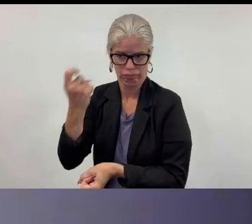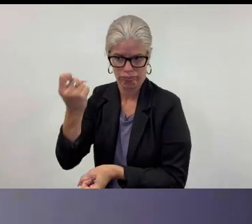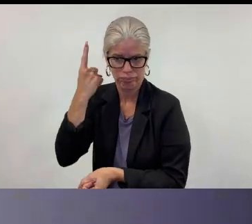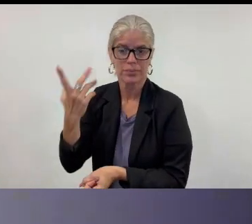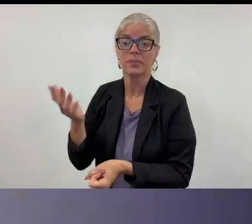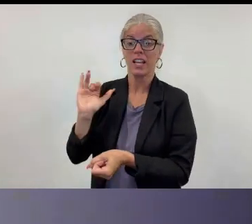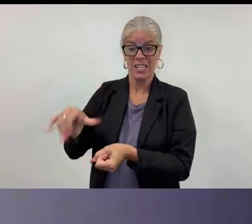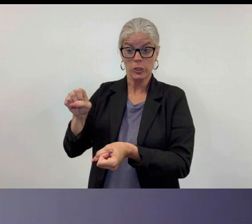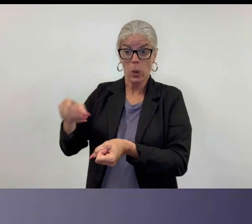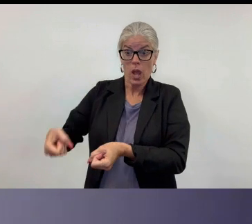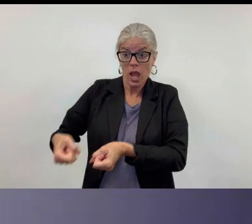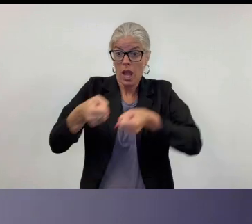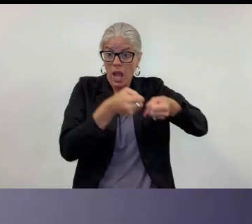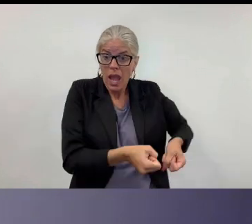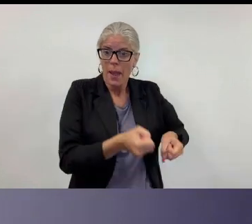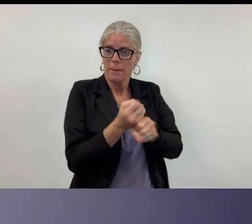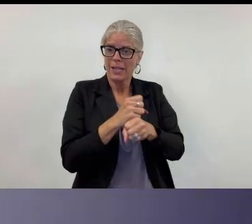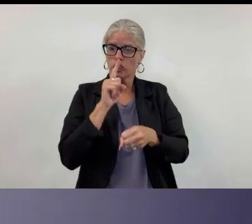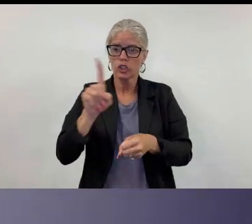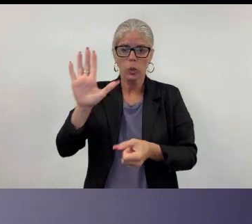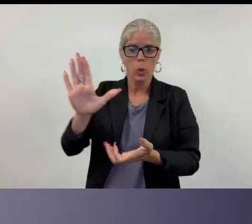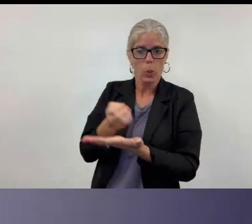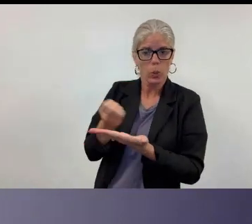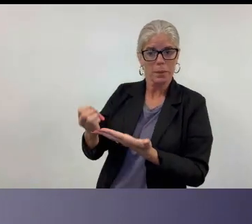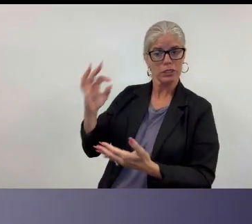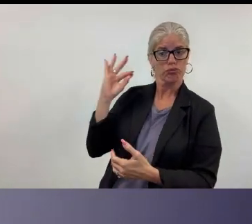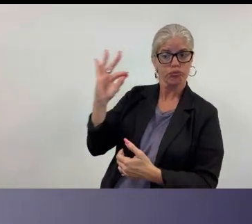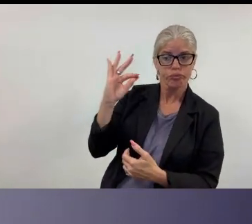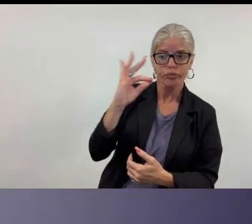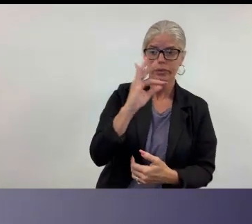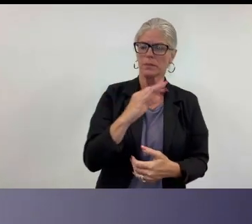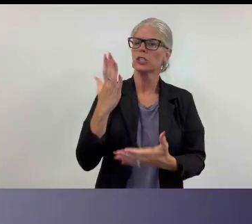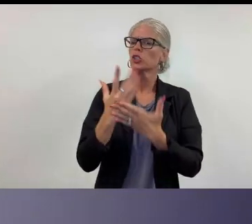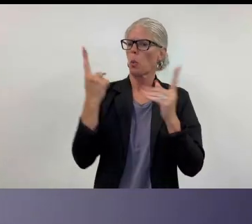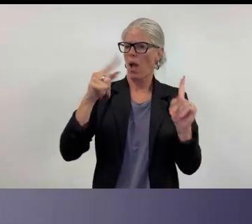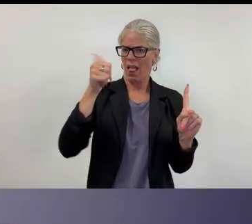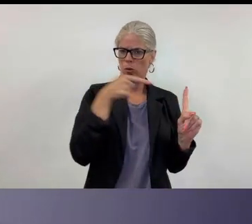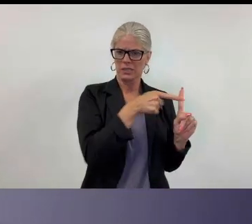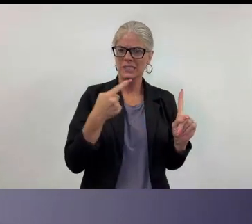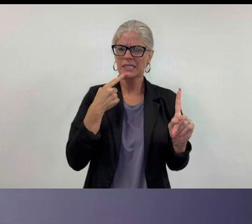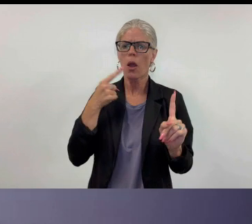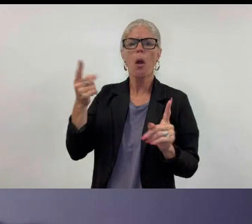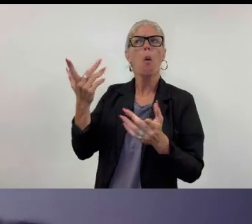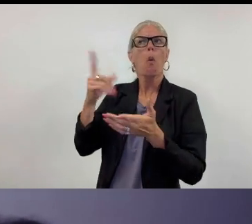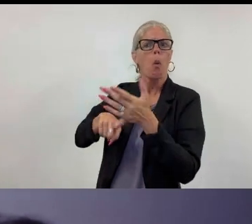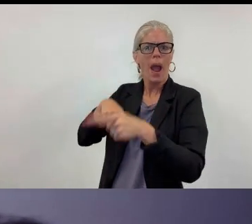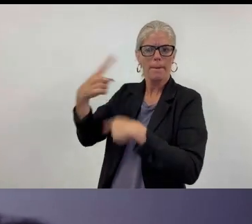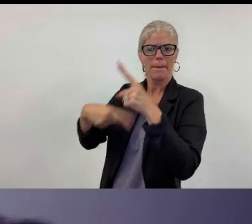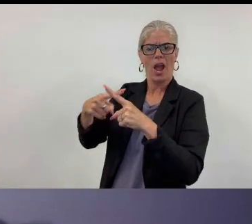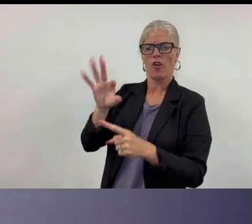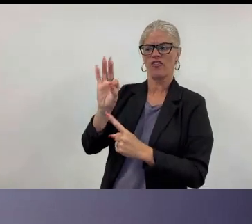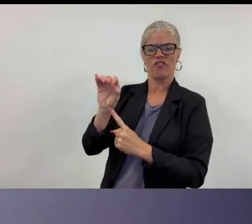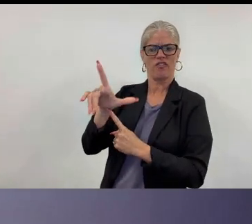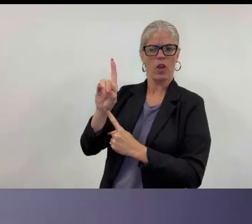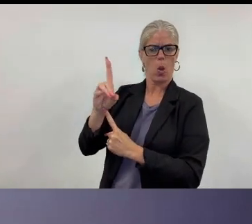getting around. You don't want somebody out there having a fun time taking it for a whirlwind around the air. That's so